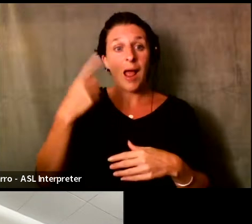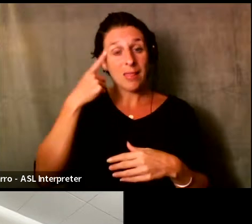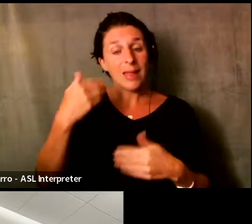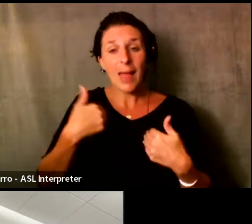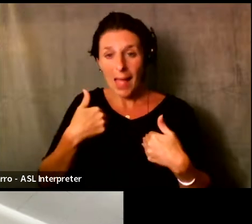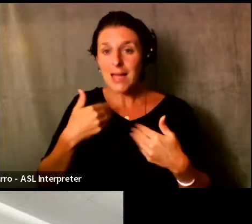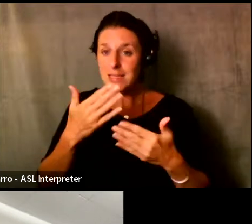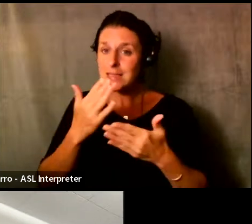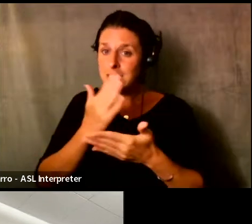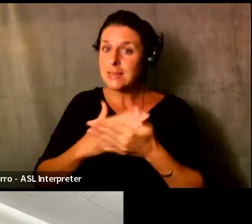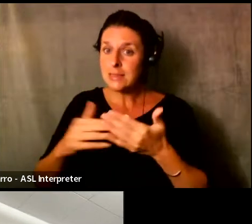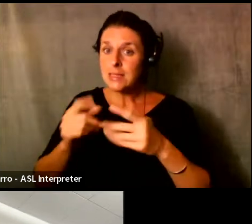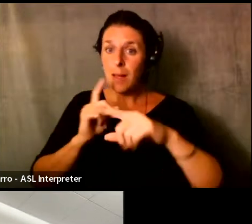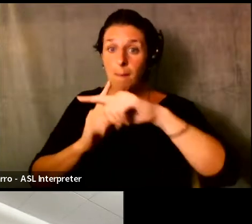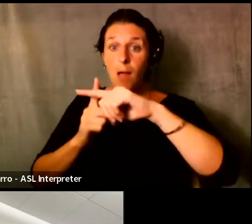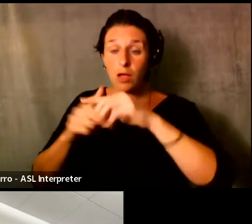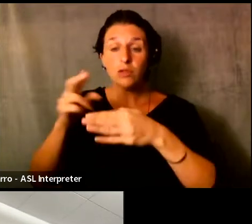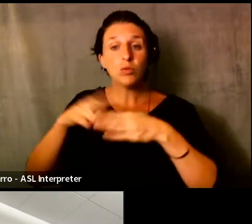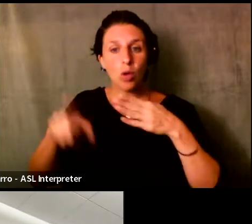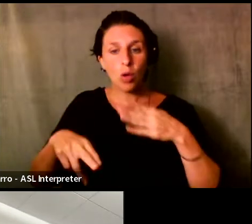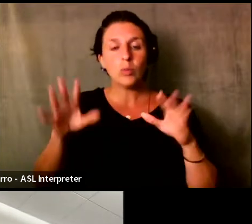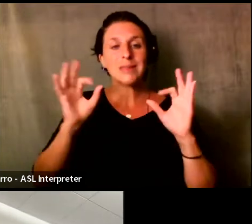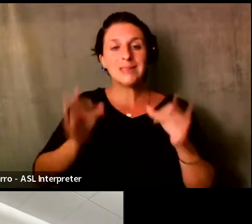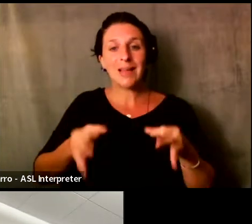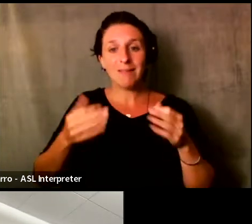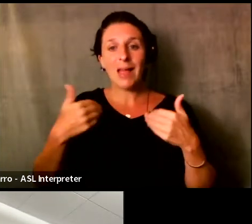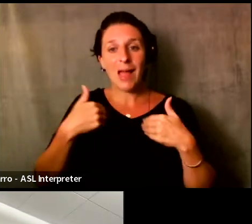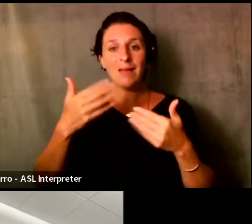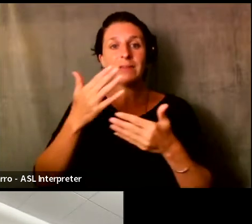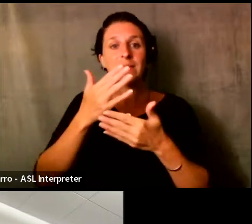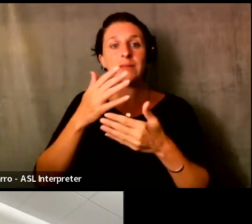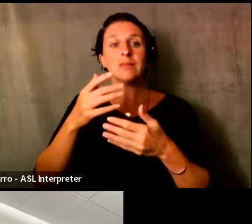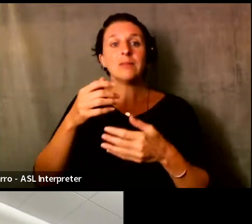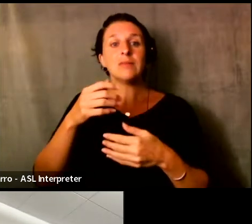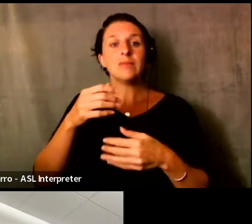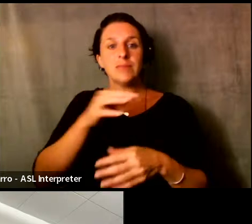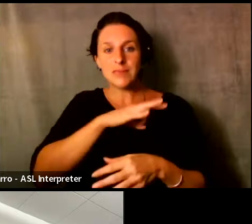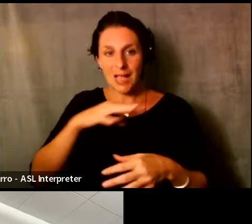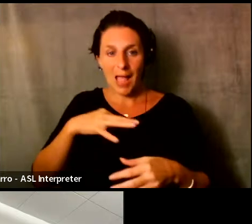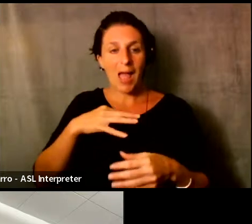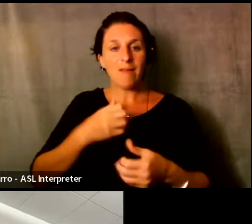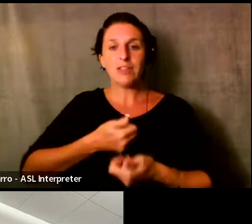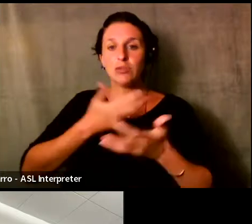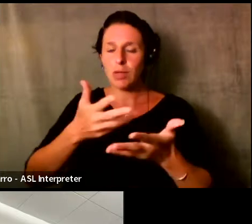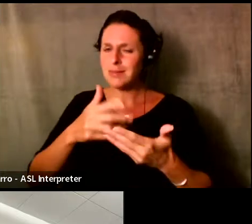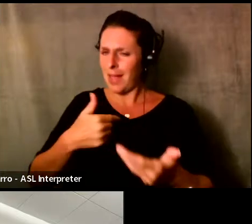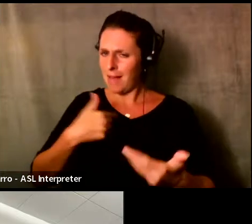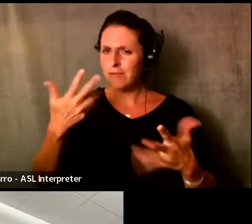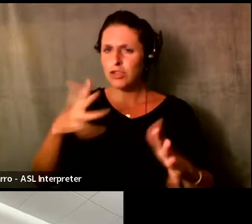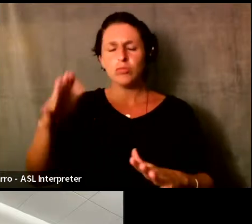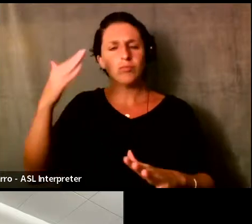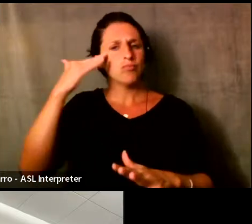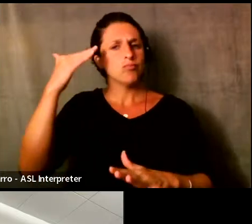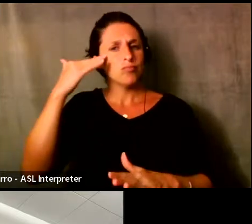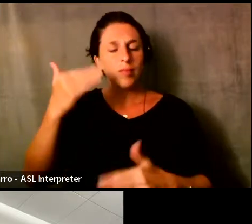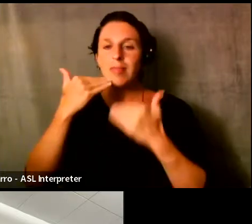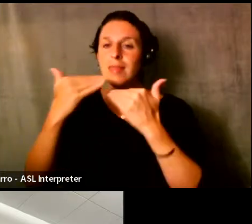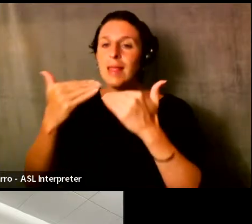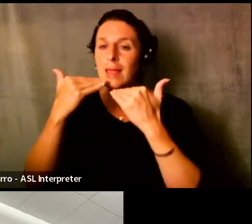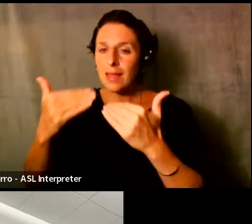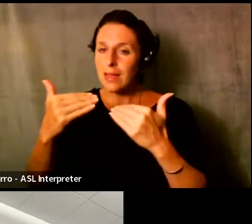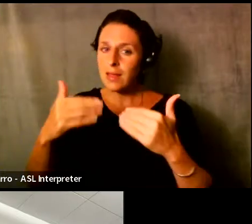positive results. We've definitely had staff express that, and I acknowledge that and thank them